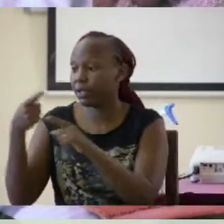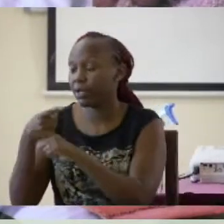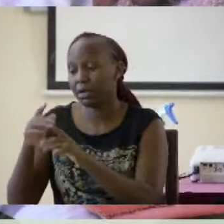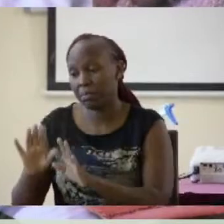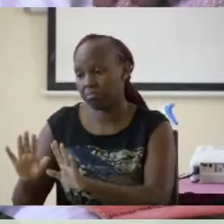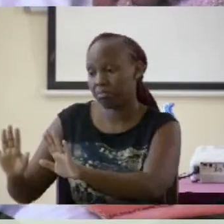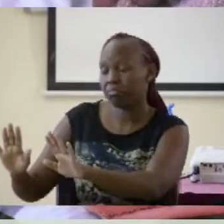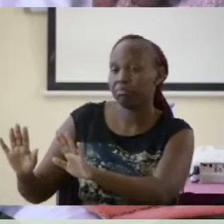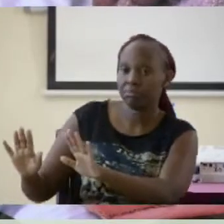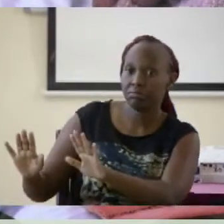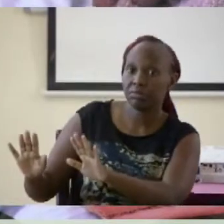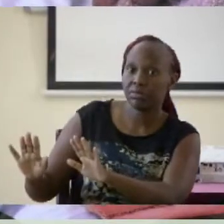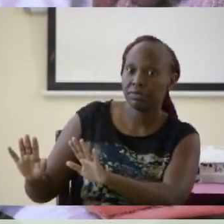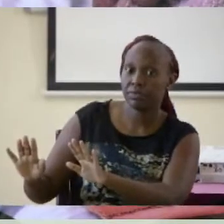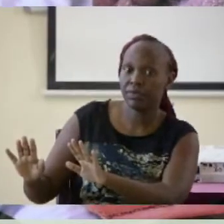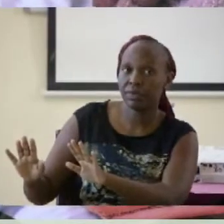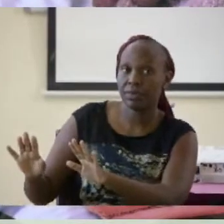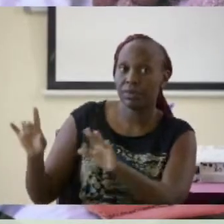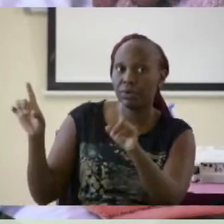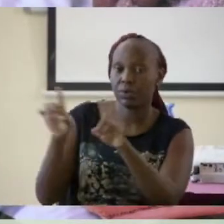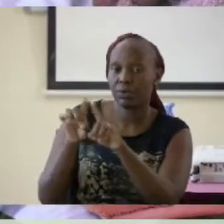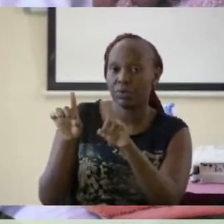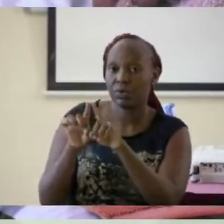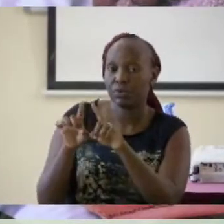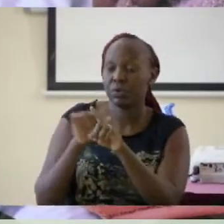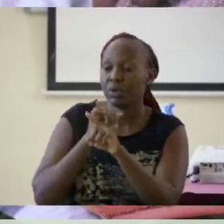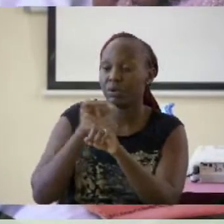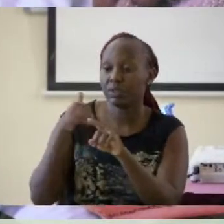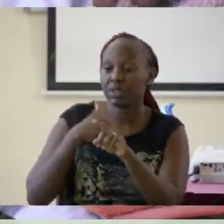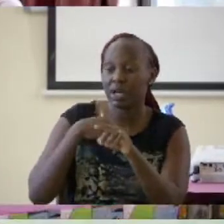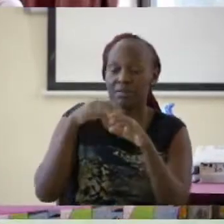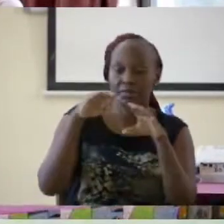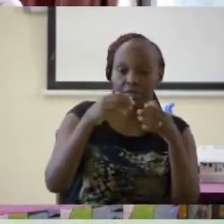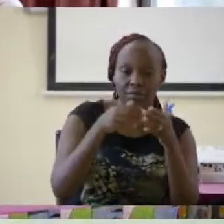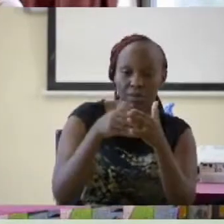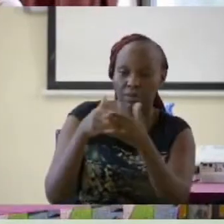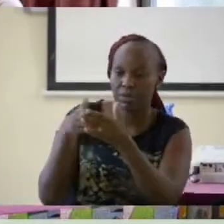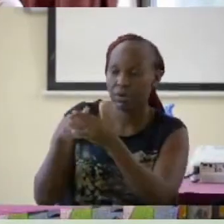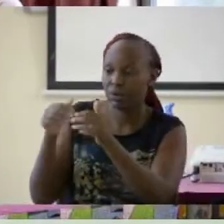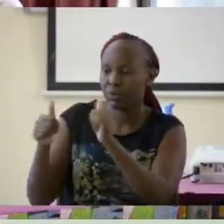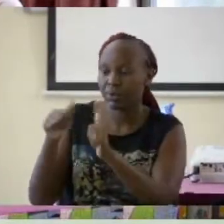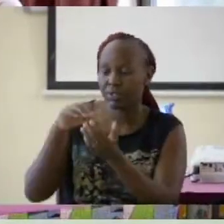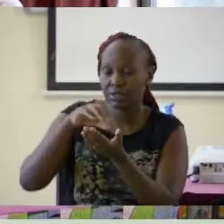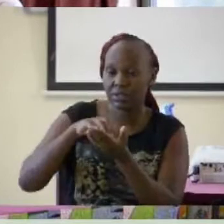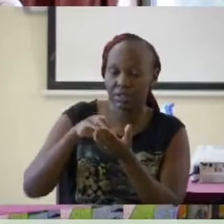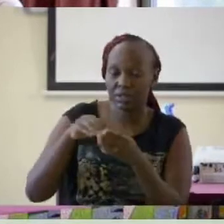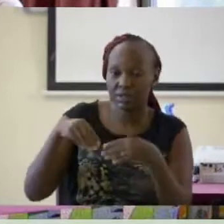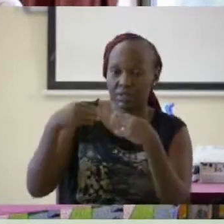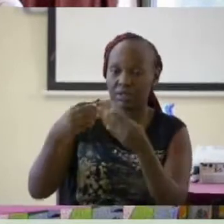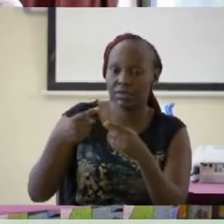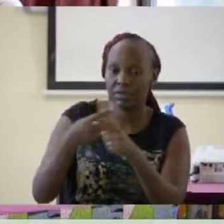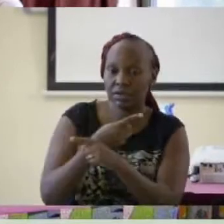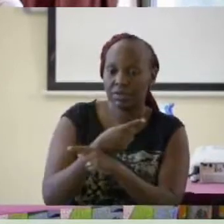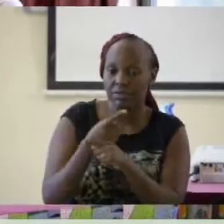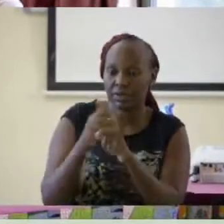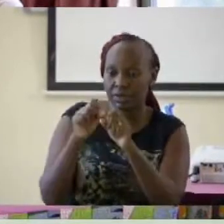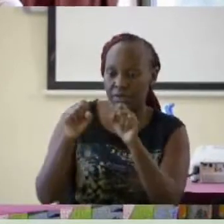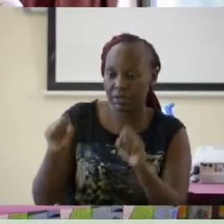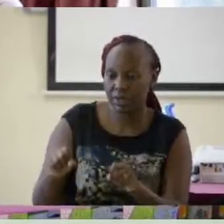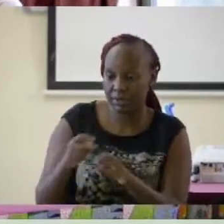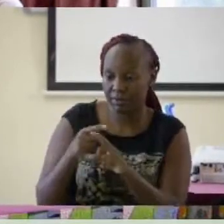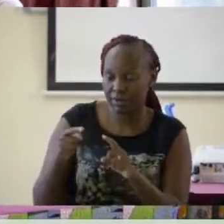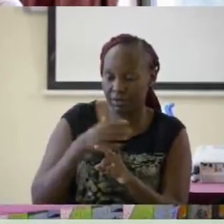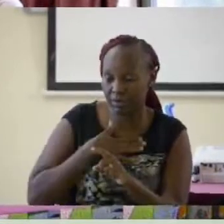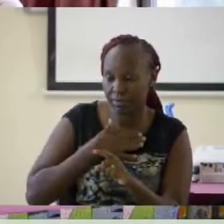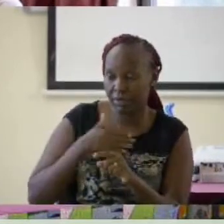be. And we should not put a demarcation on which case should be handled by the alternative justice system. But for me,